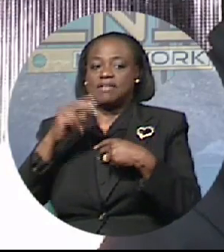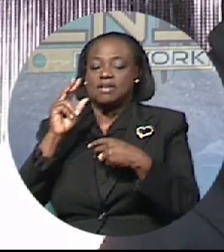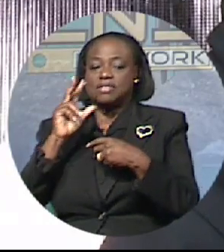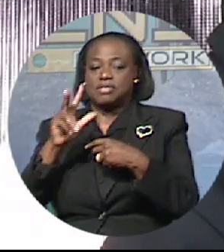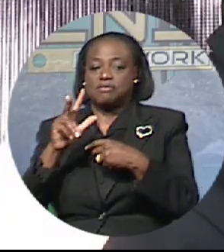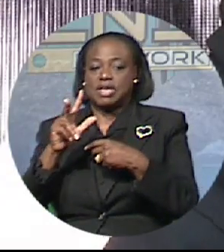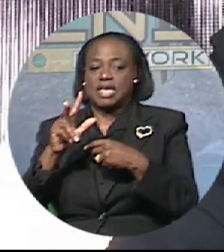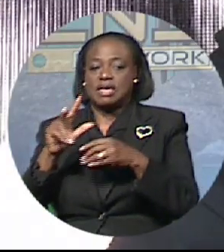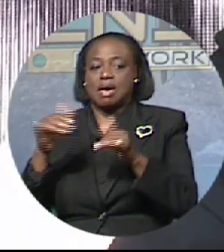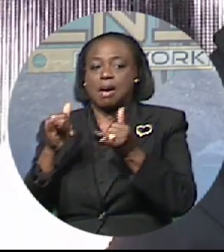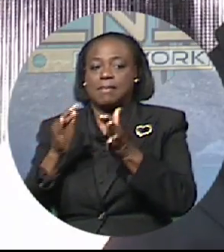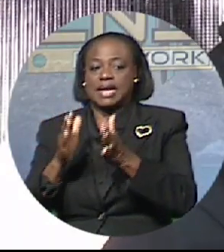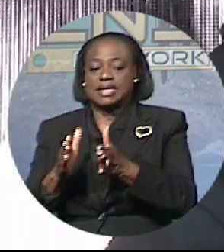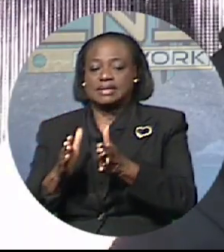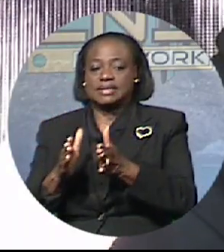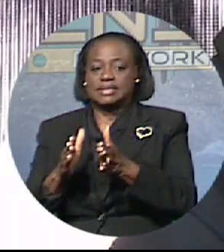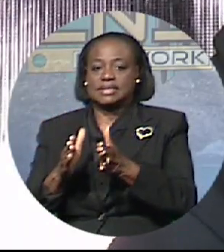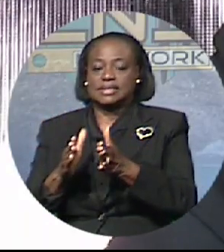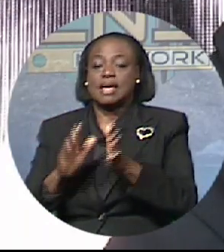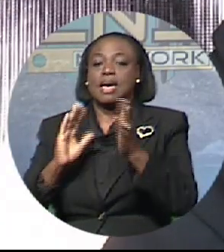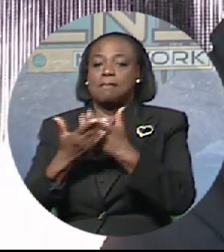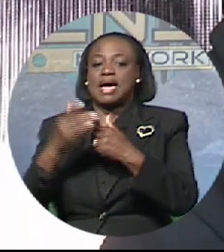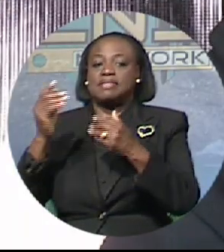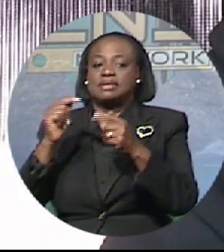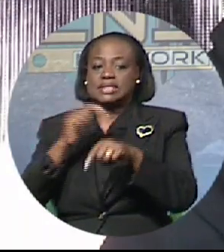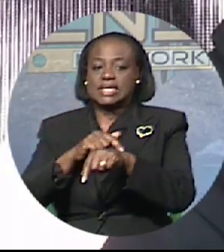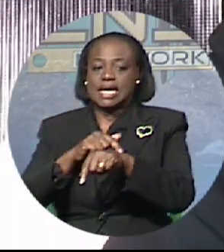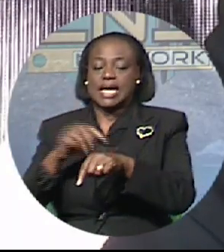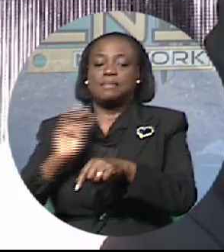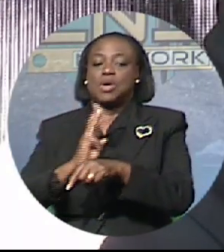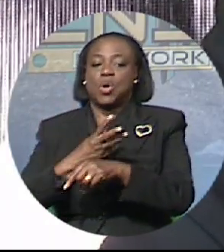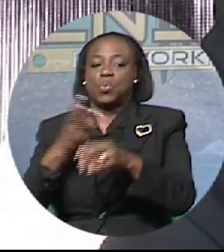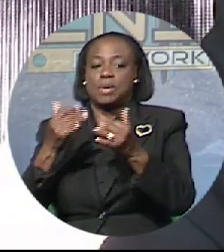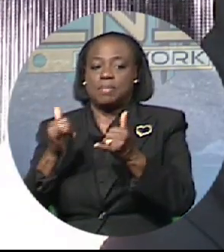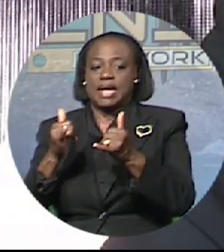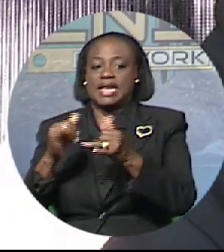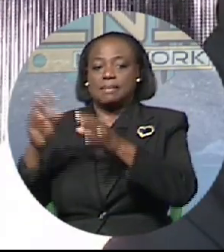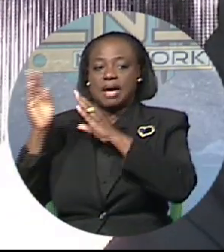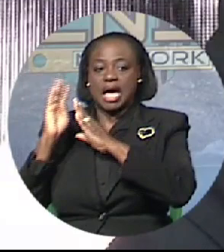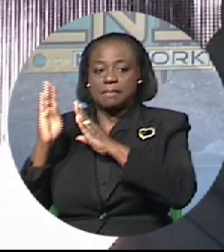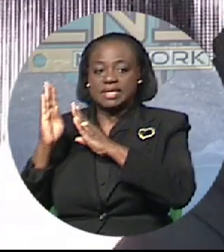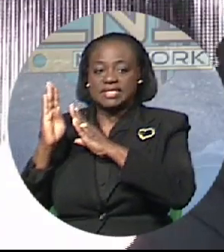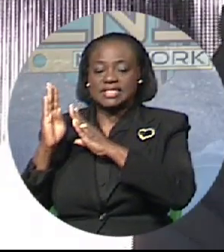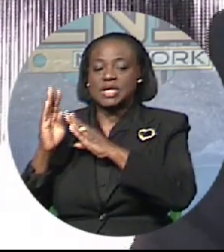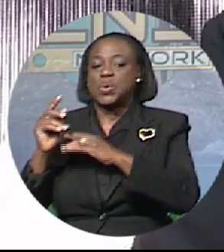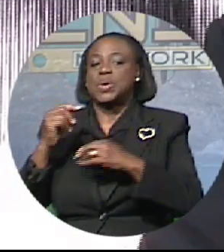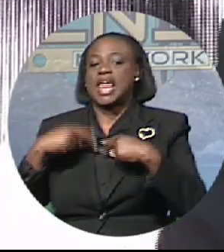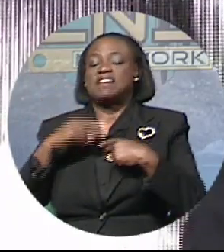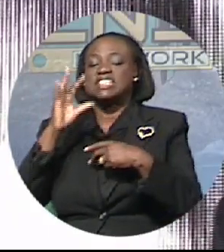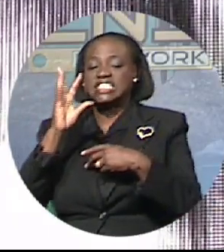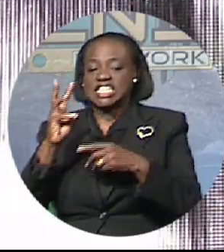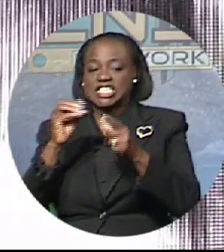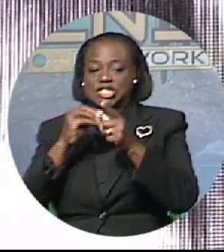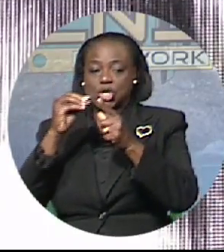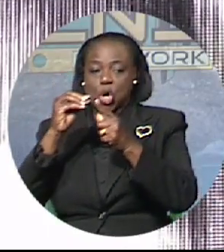Premiership players. By the time we play you, I gather it's going to be about 6 or more.